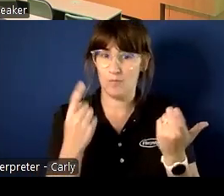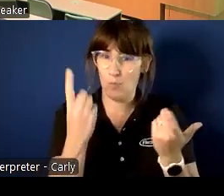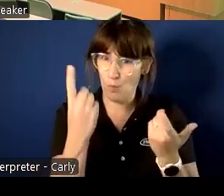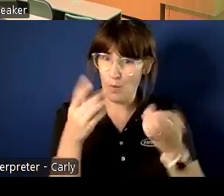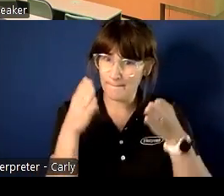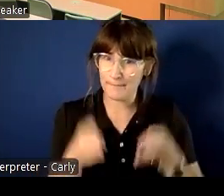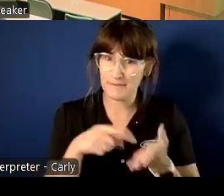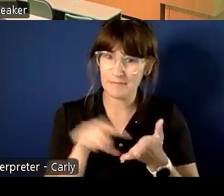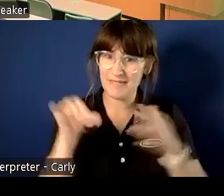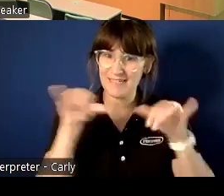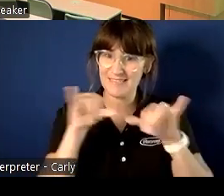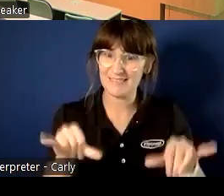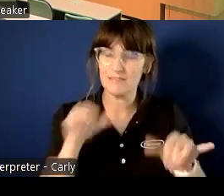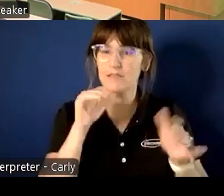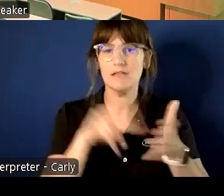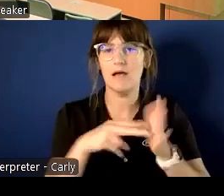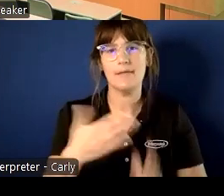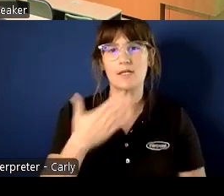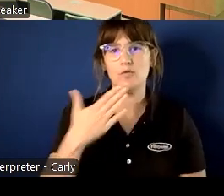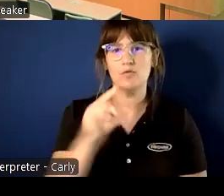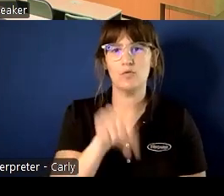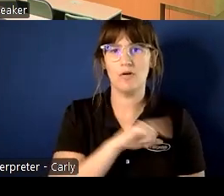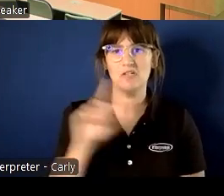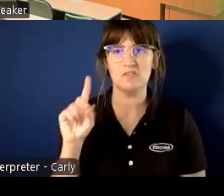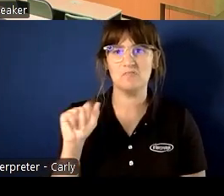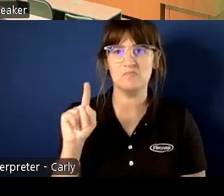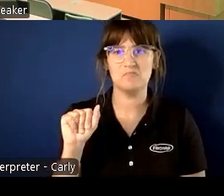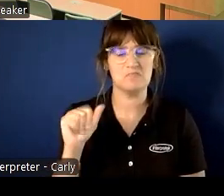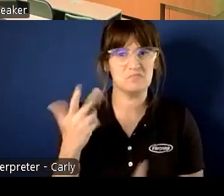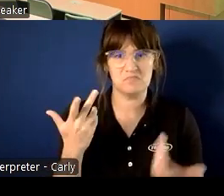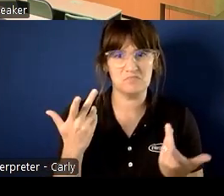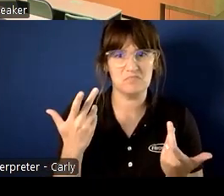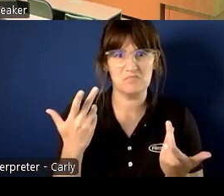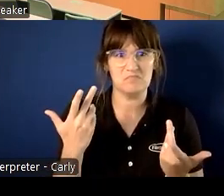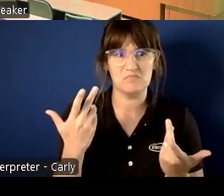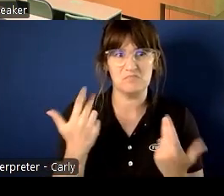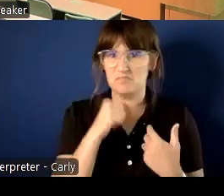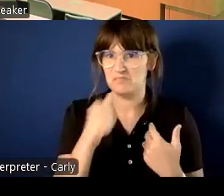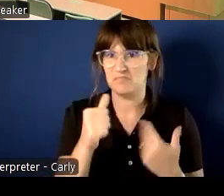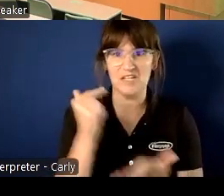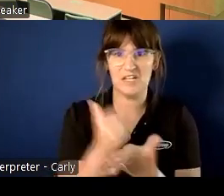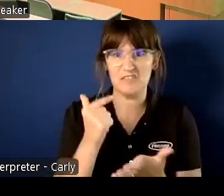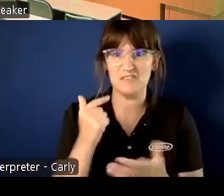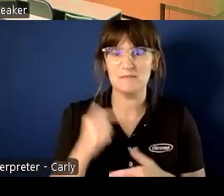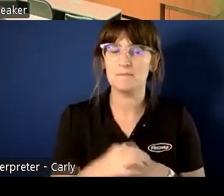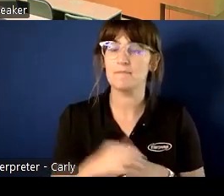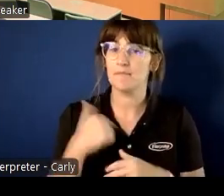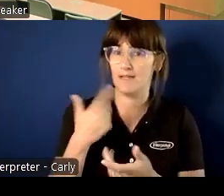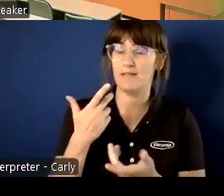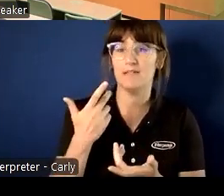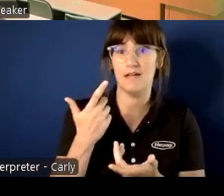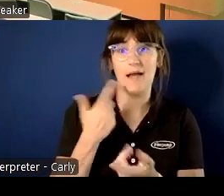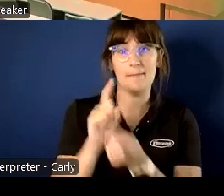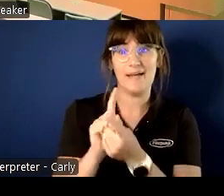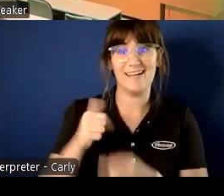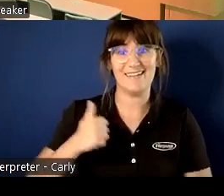does not mean you're going to have good data. Because anecdotally, I met researchers from Canada who does have a